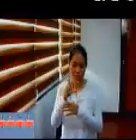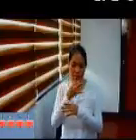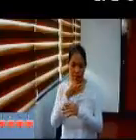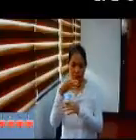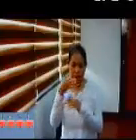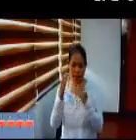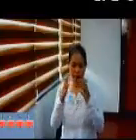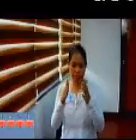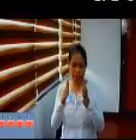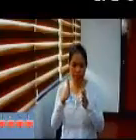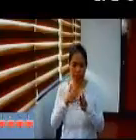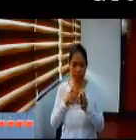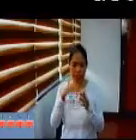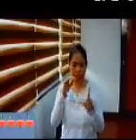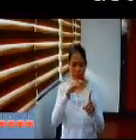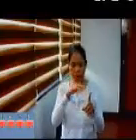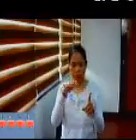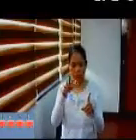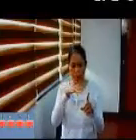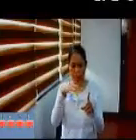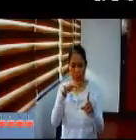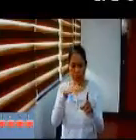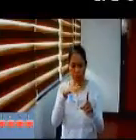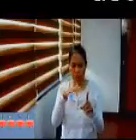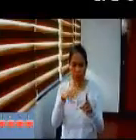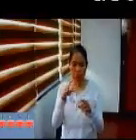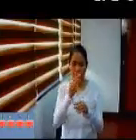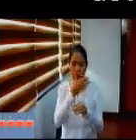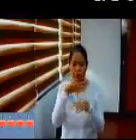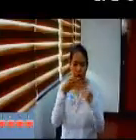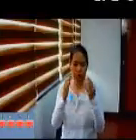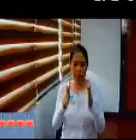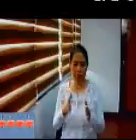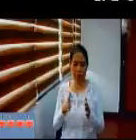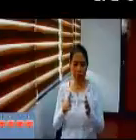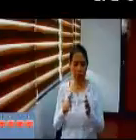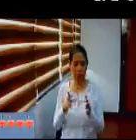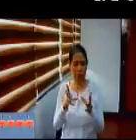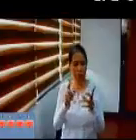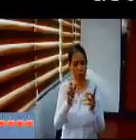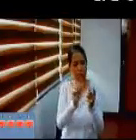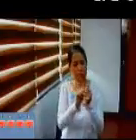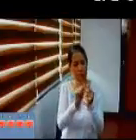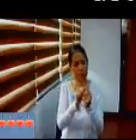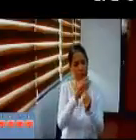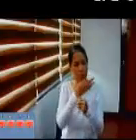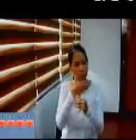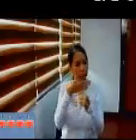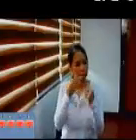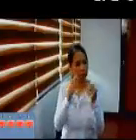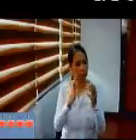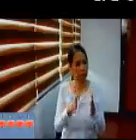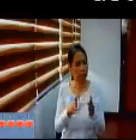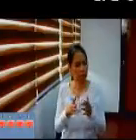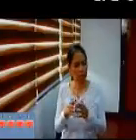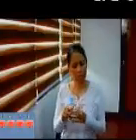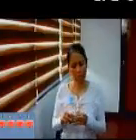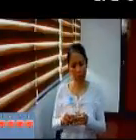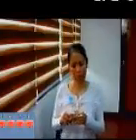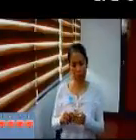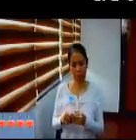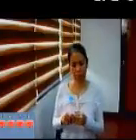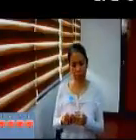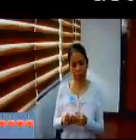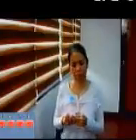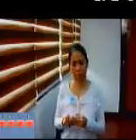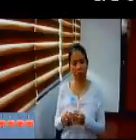our farmers and having to deal with them in my so many, more nearly 40 years in government, Your Honors,